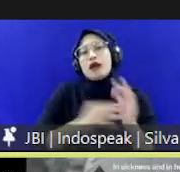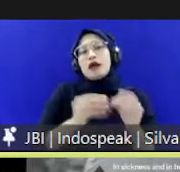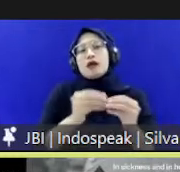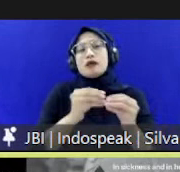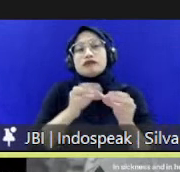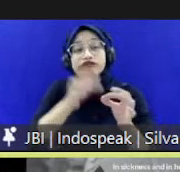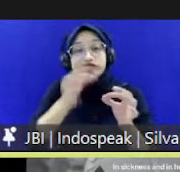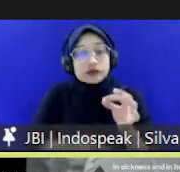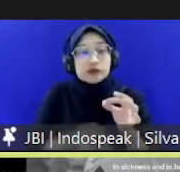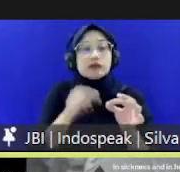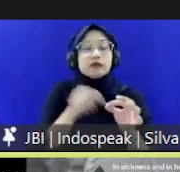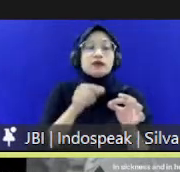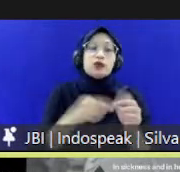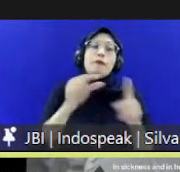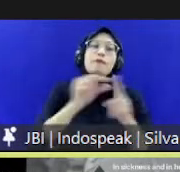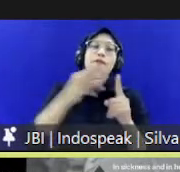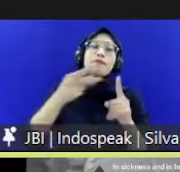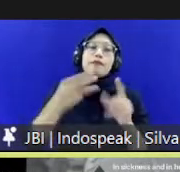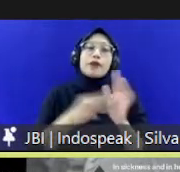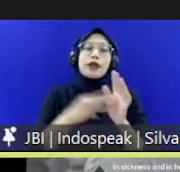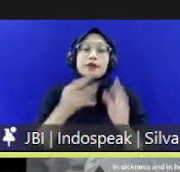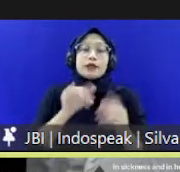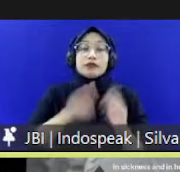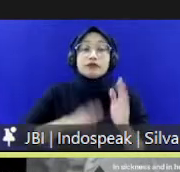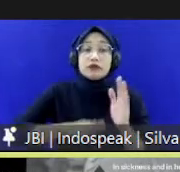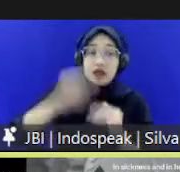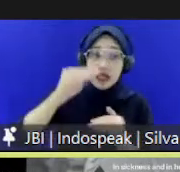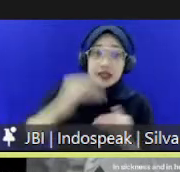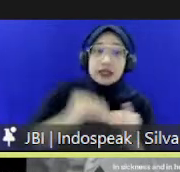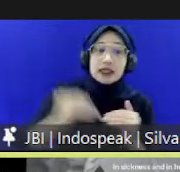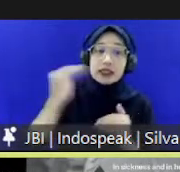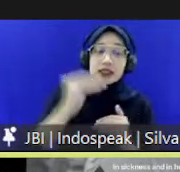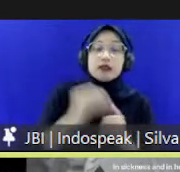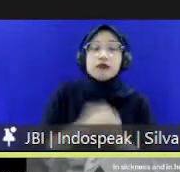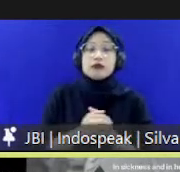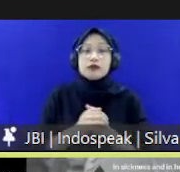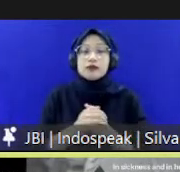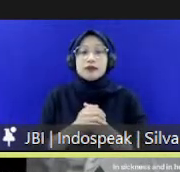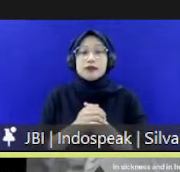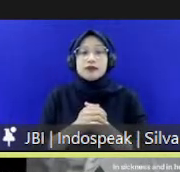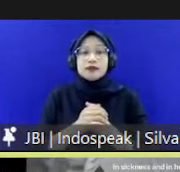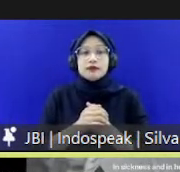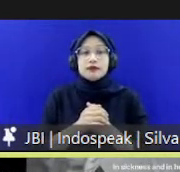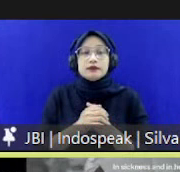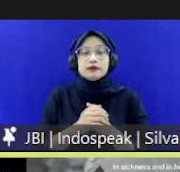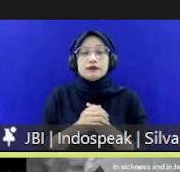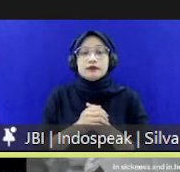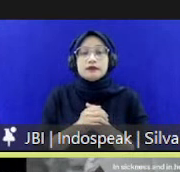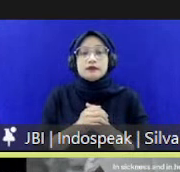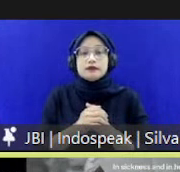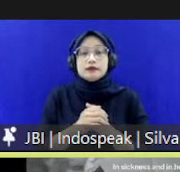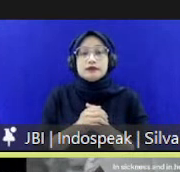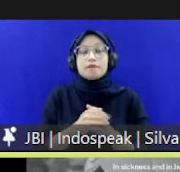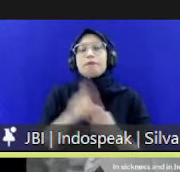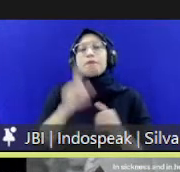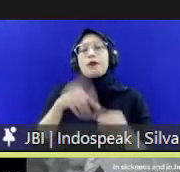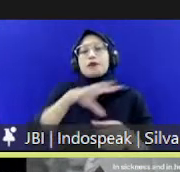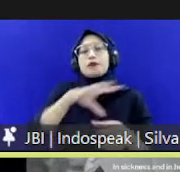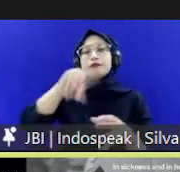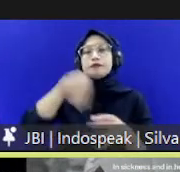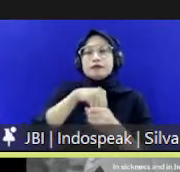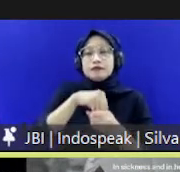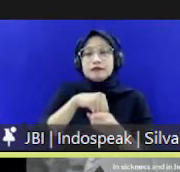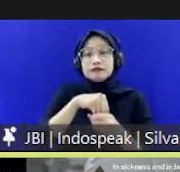got covert ways, which are disincentivizing the use of JKN, and including by not solving the